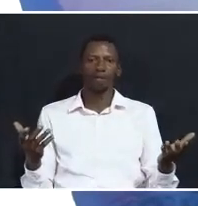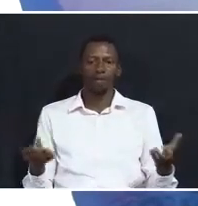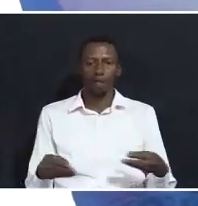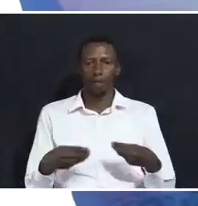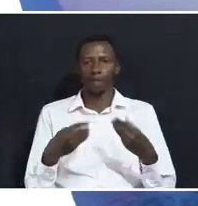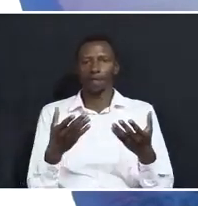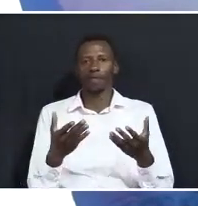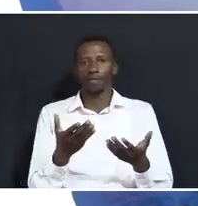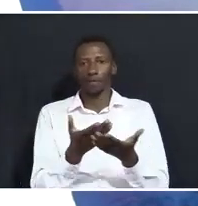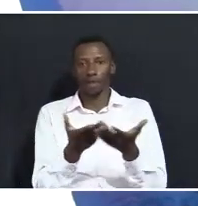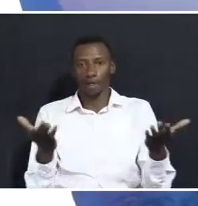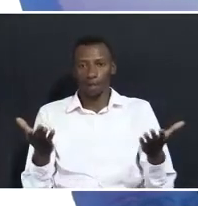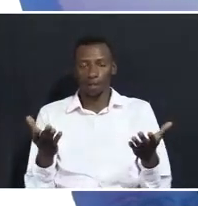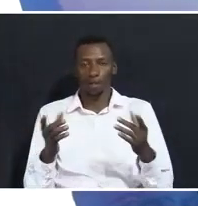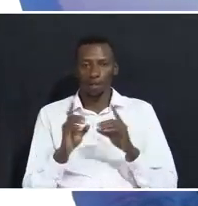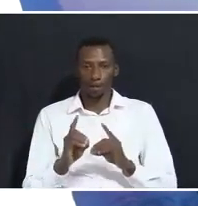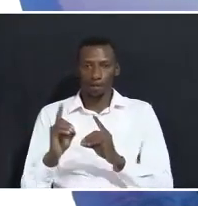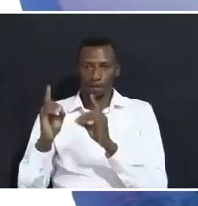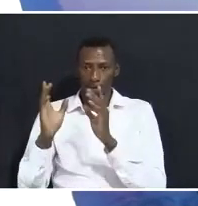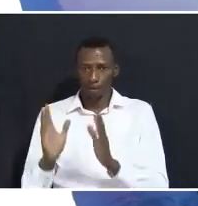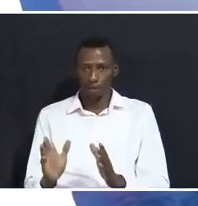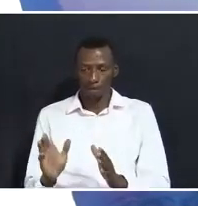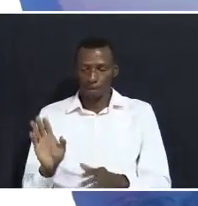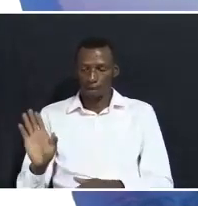available to put